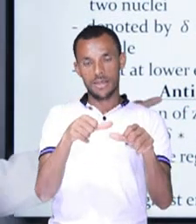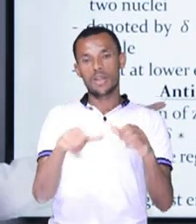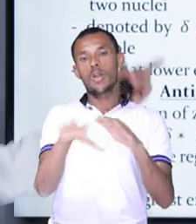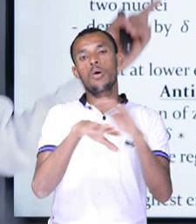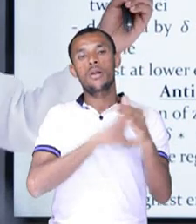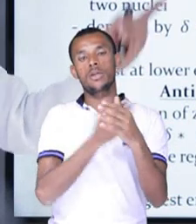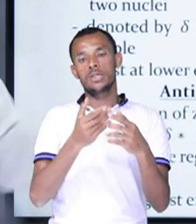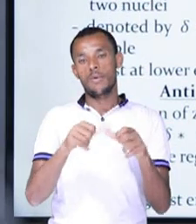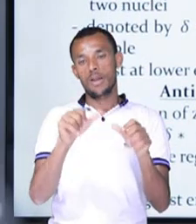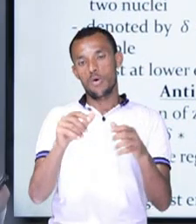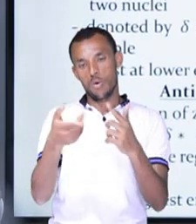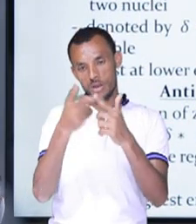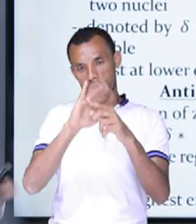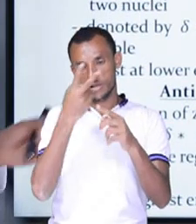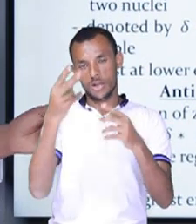The other one is anti-bonding.